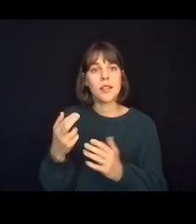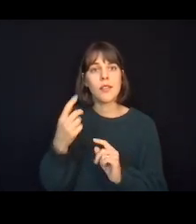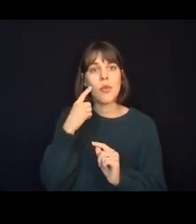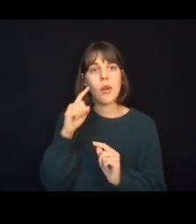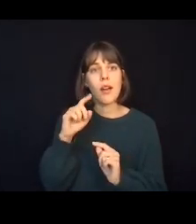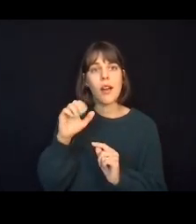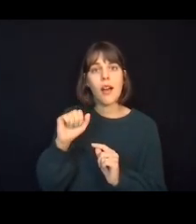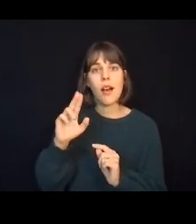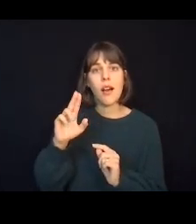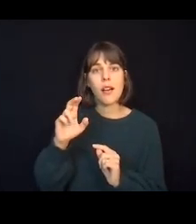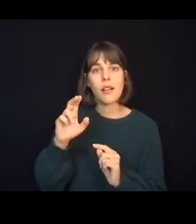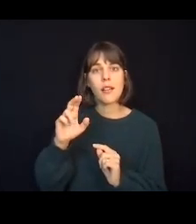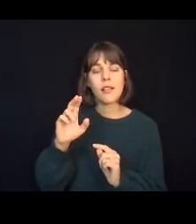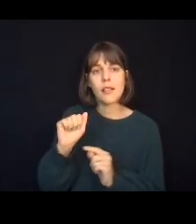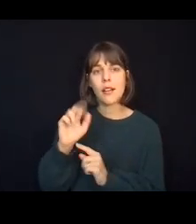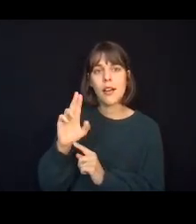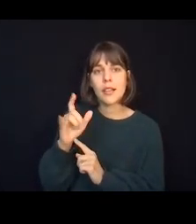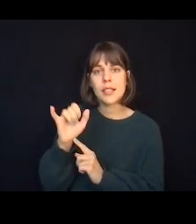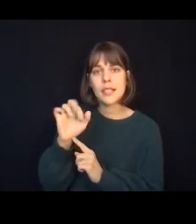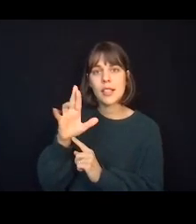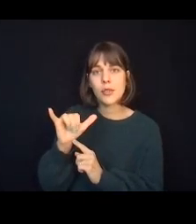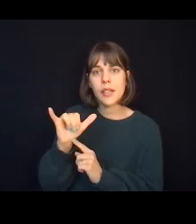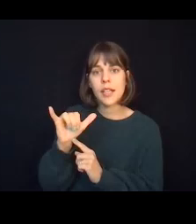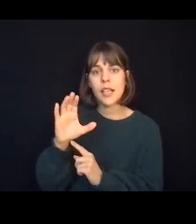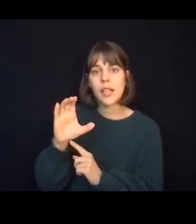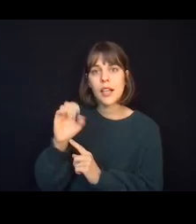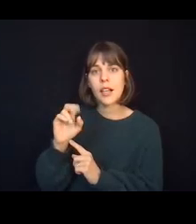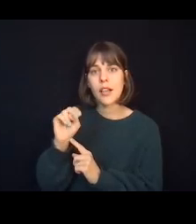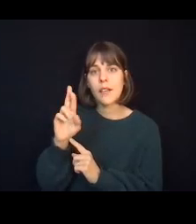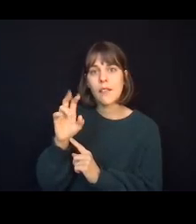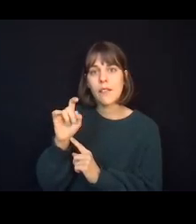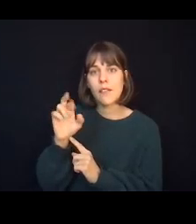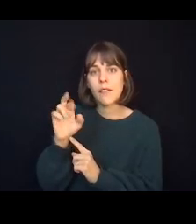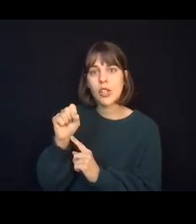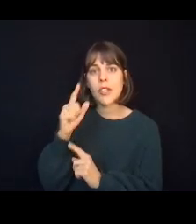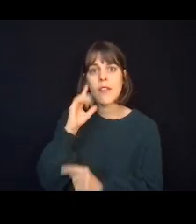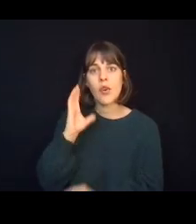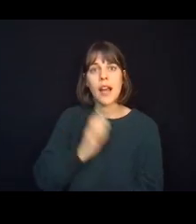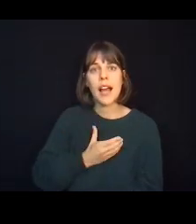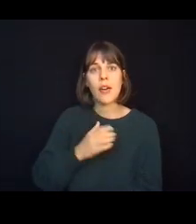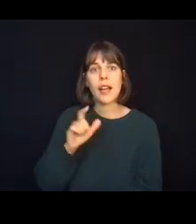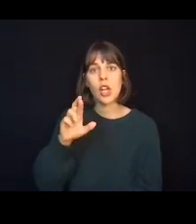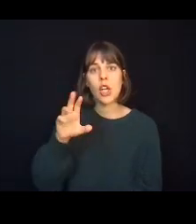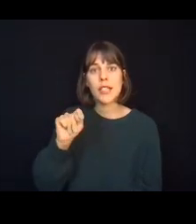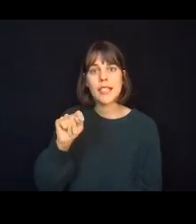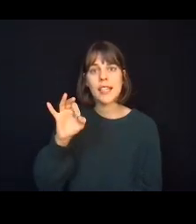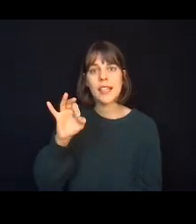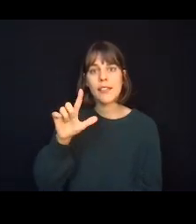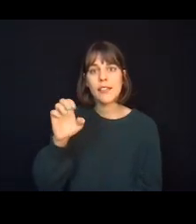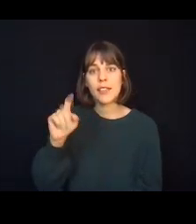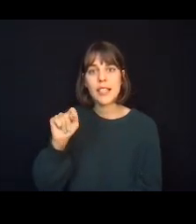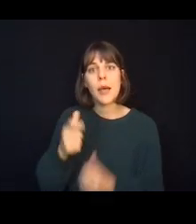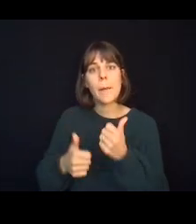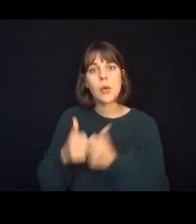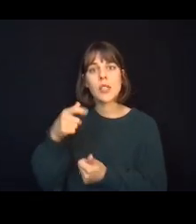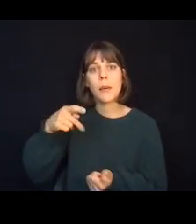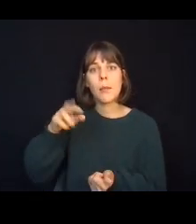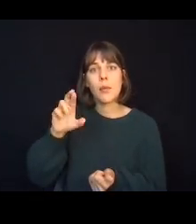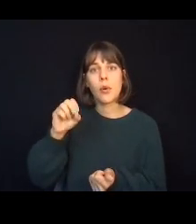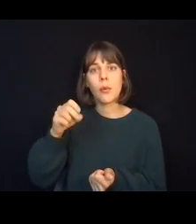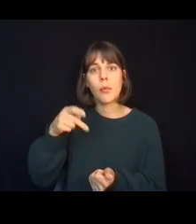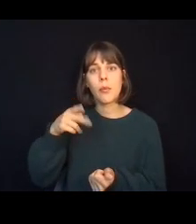inverters. These are utilized in the maintenance and repair of PRT's LRV fleet, mainly the propulsion system. What this